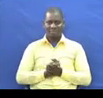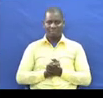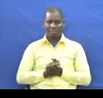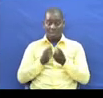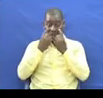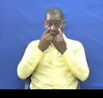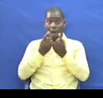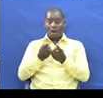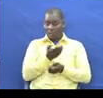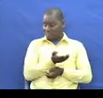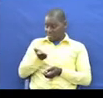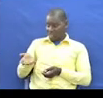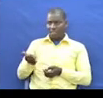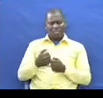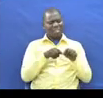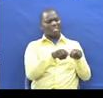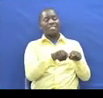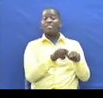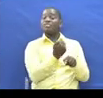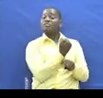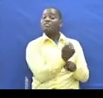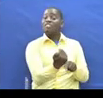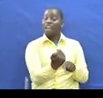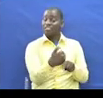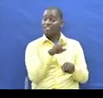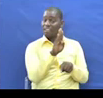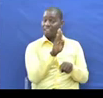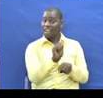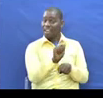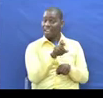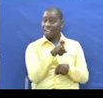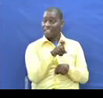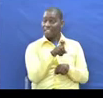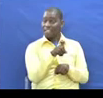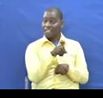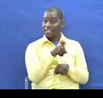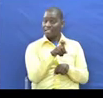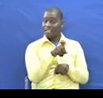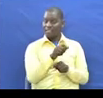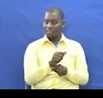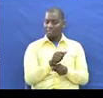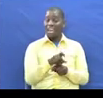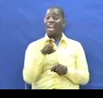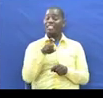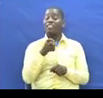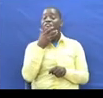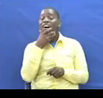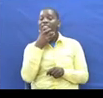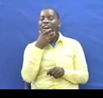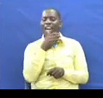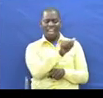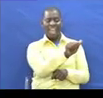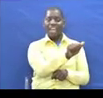Look at this. Mind you, this is a child. It is related to x. A is a child, x is the father, and y is the